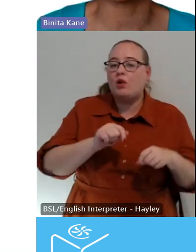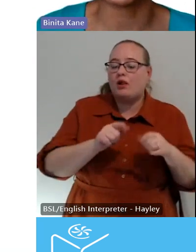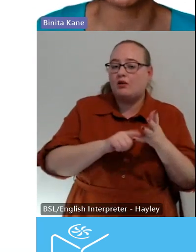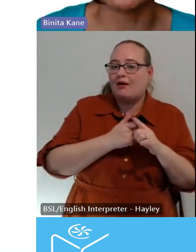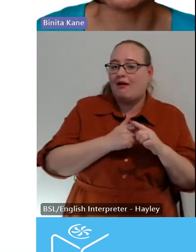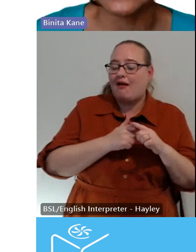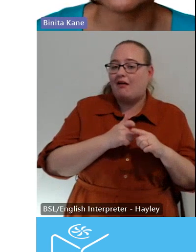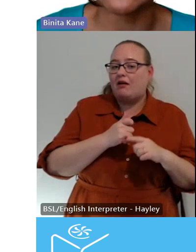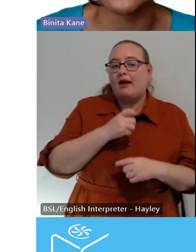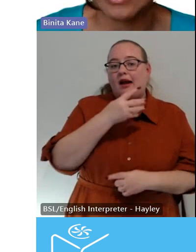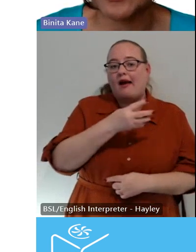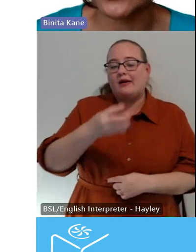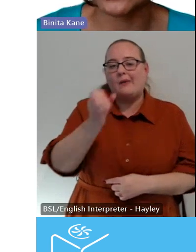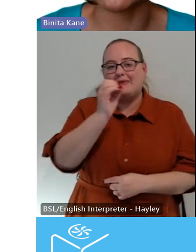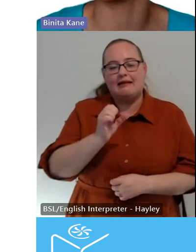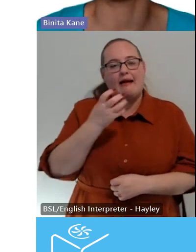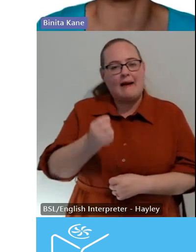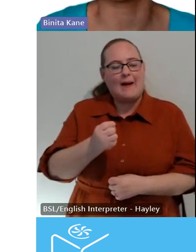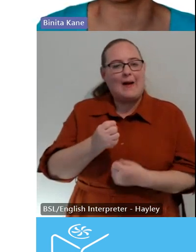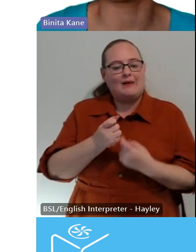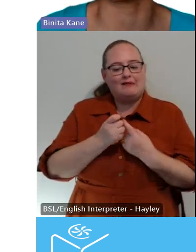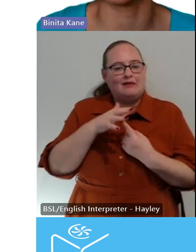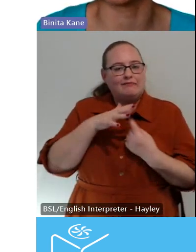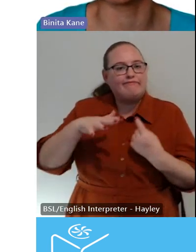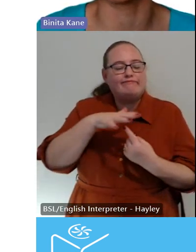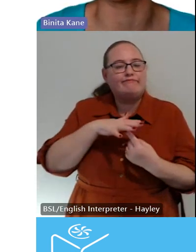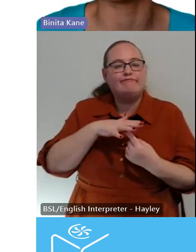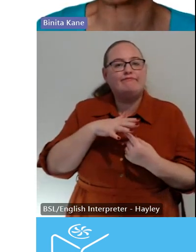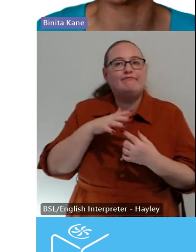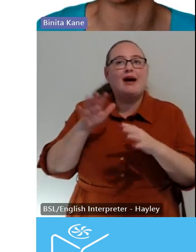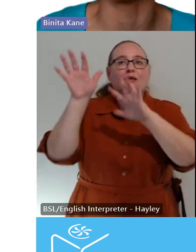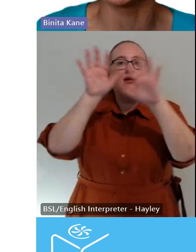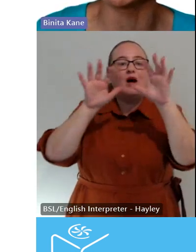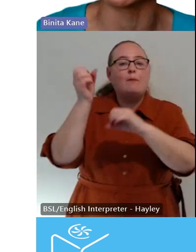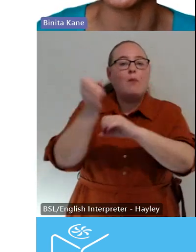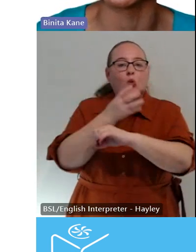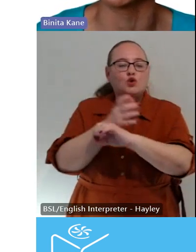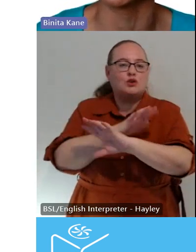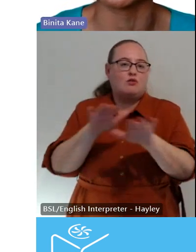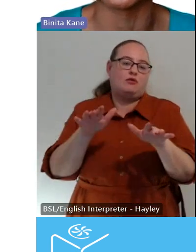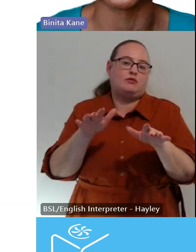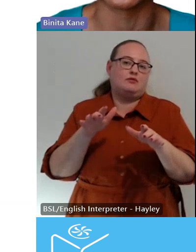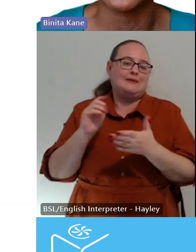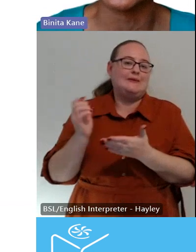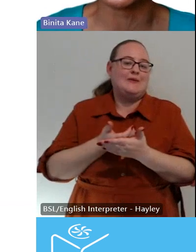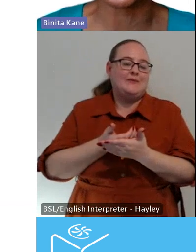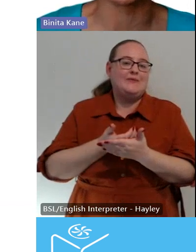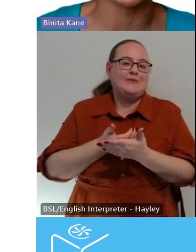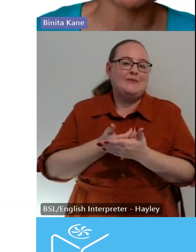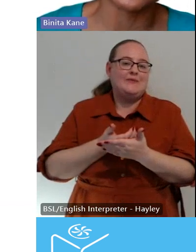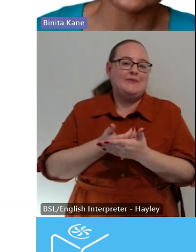are in areas with unsafe levels of air pollution, as defined in terms of PM 2.5 as the World Health Organization.